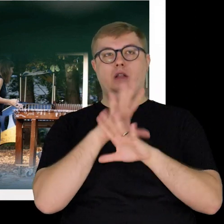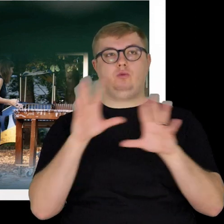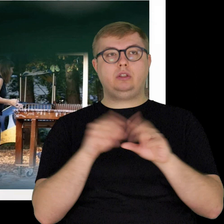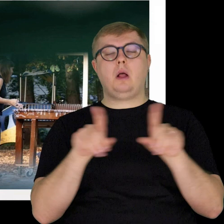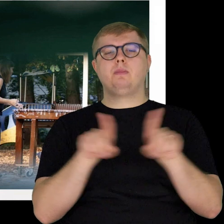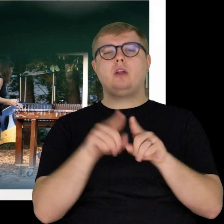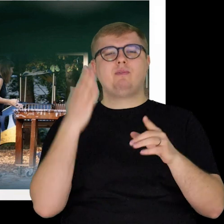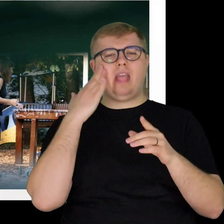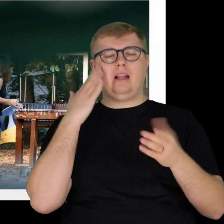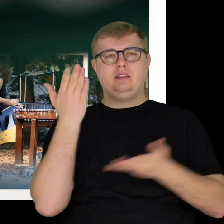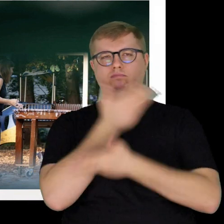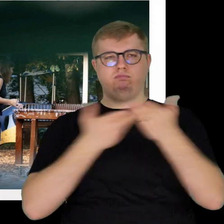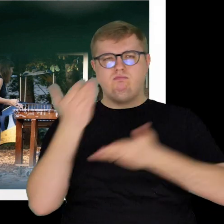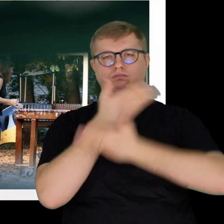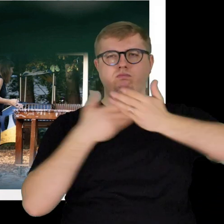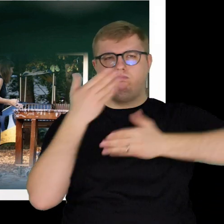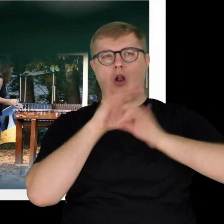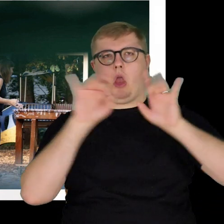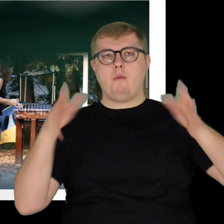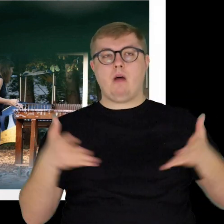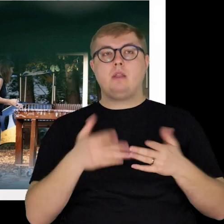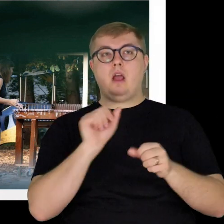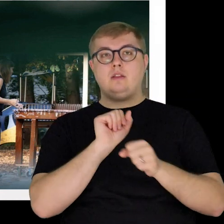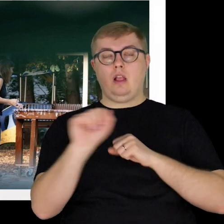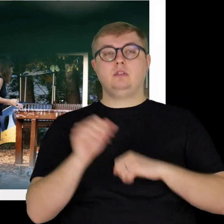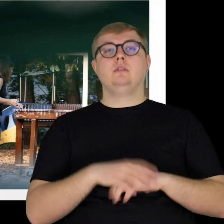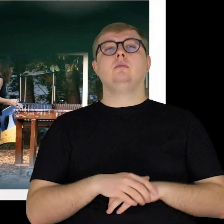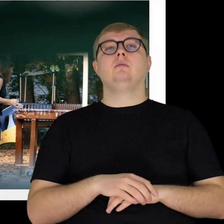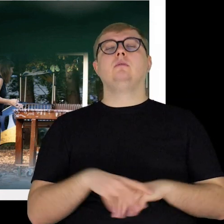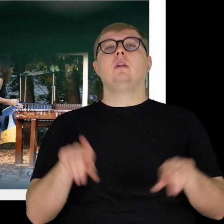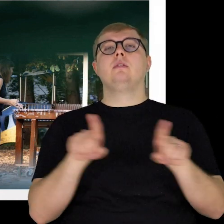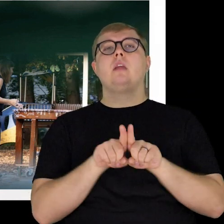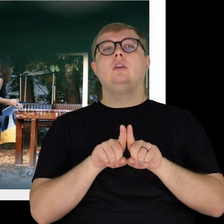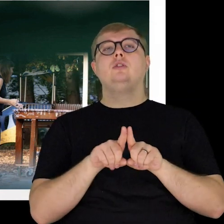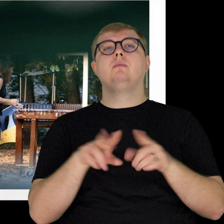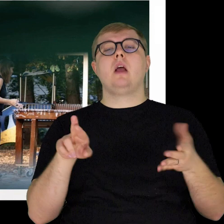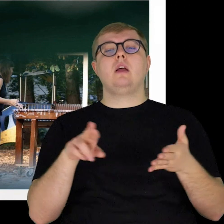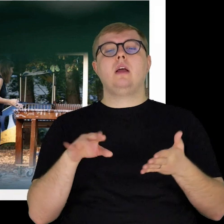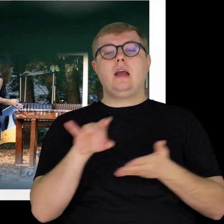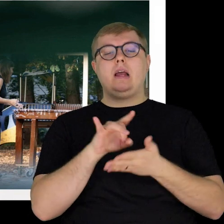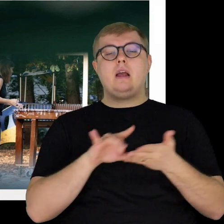good, and the fracture of regional territorial identities.